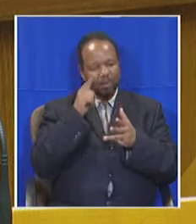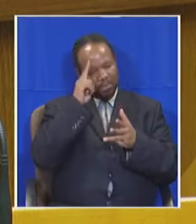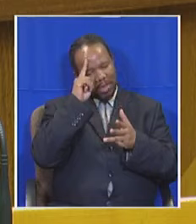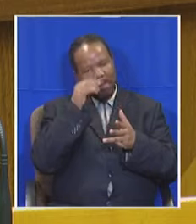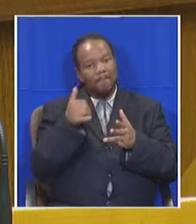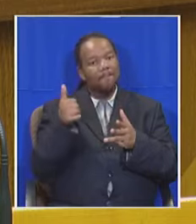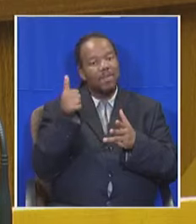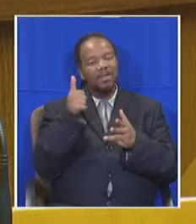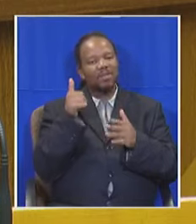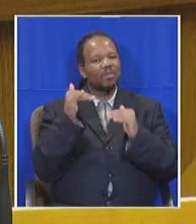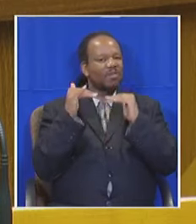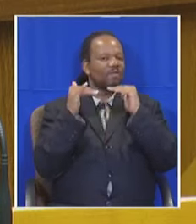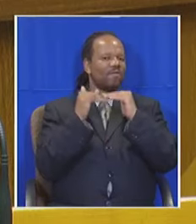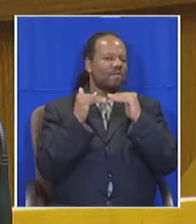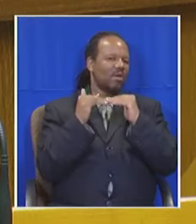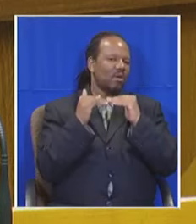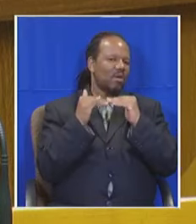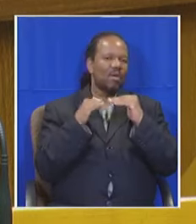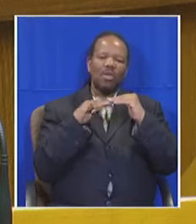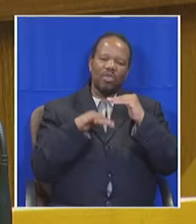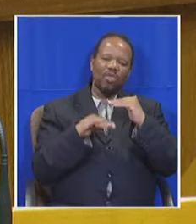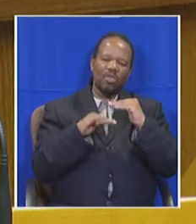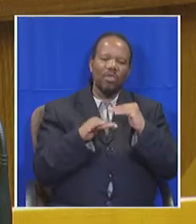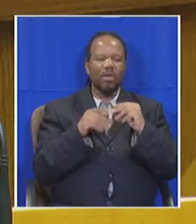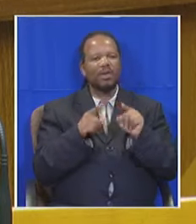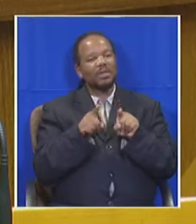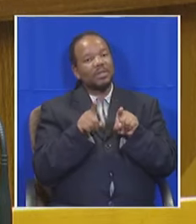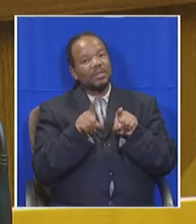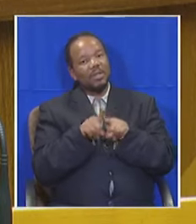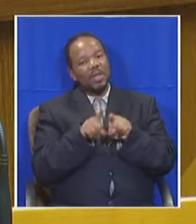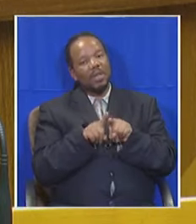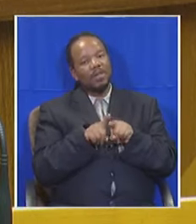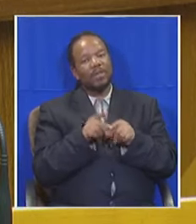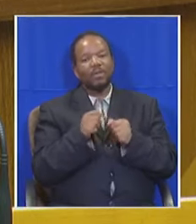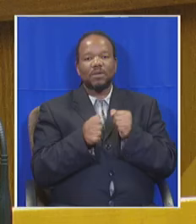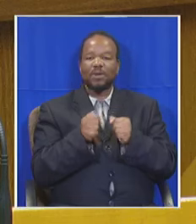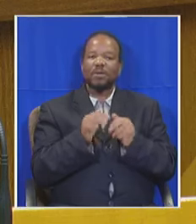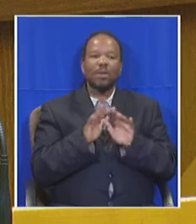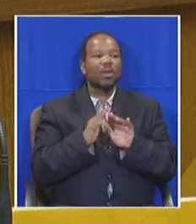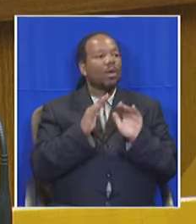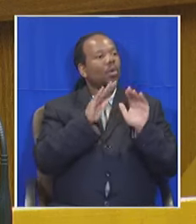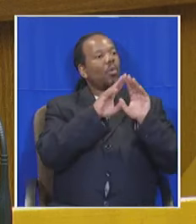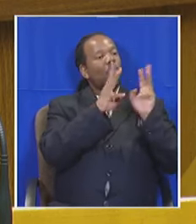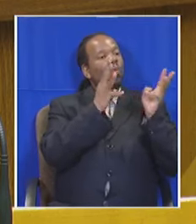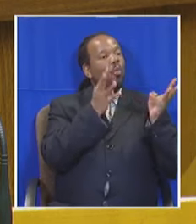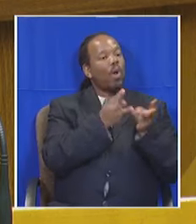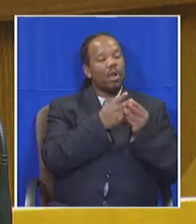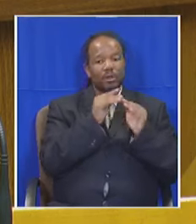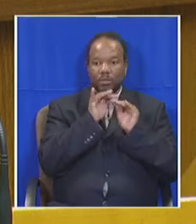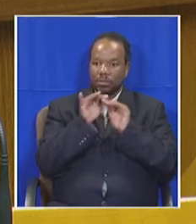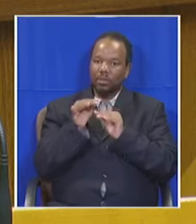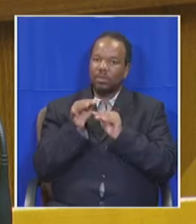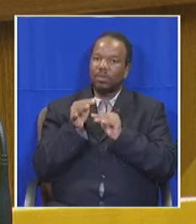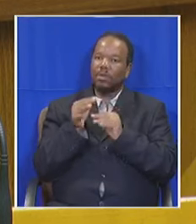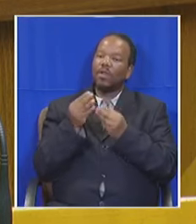what was just. And this is the struggle that draw the international community and the armed struggle